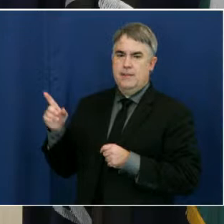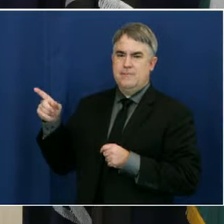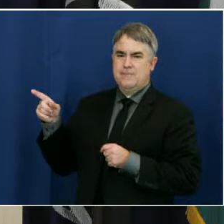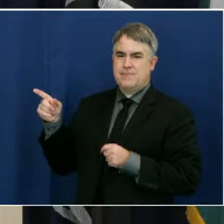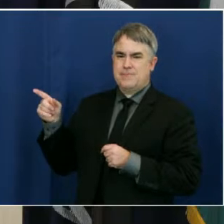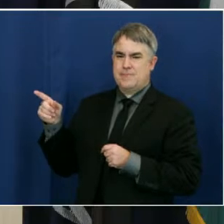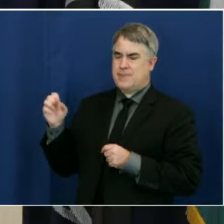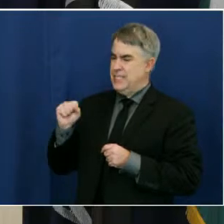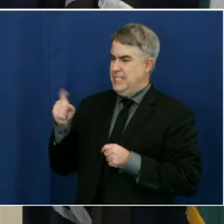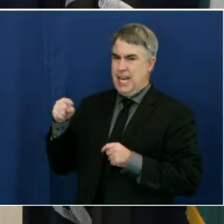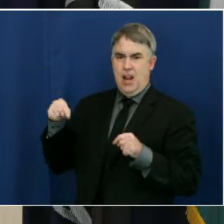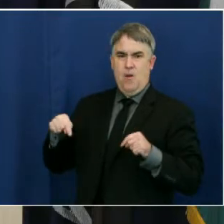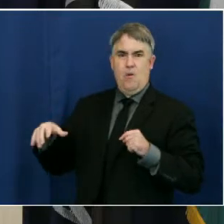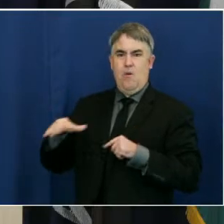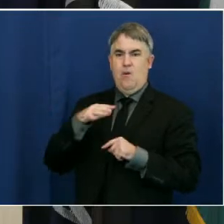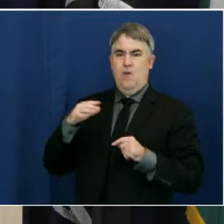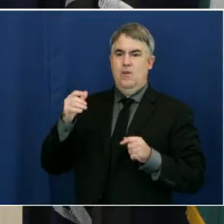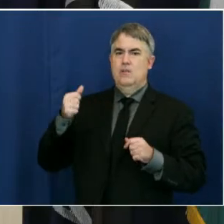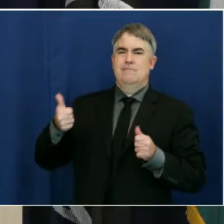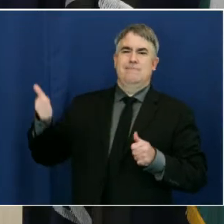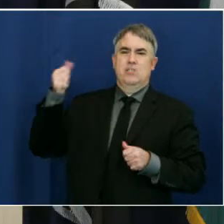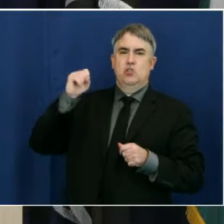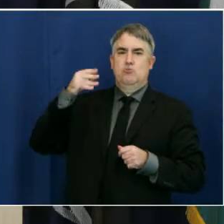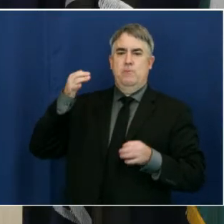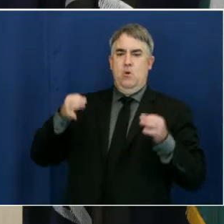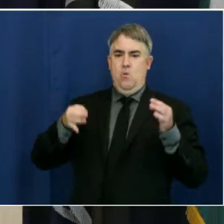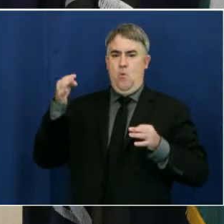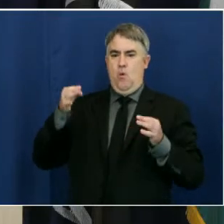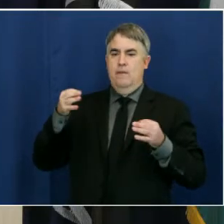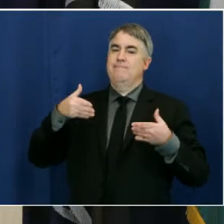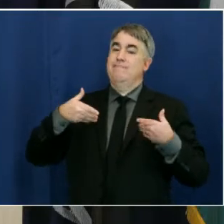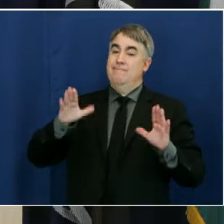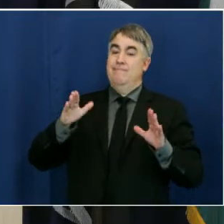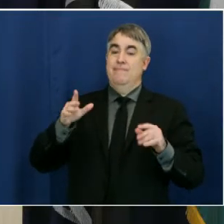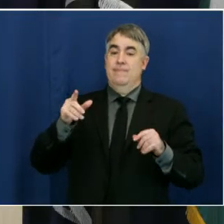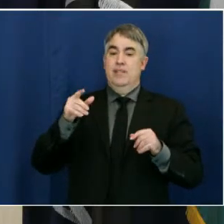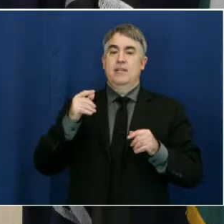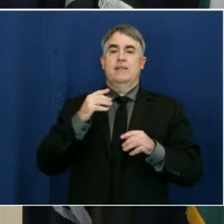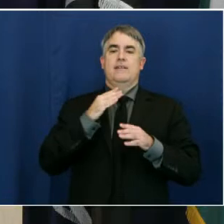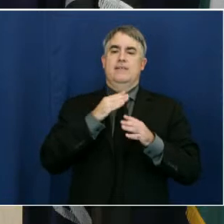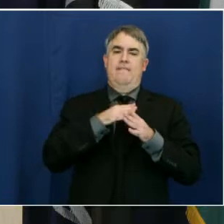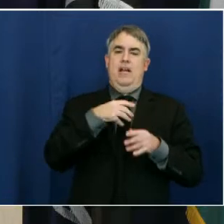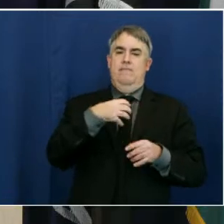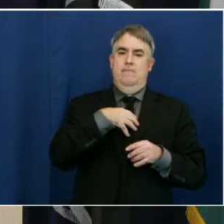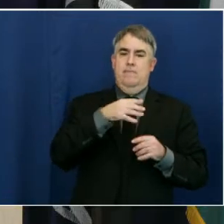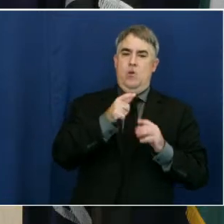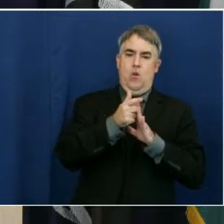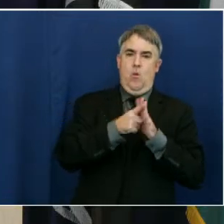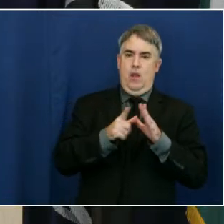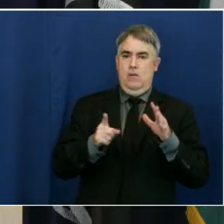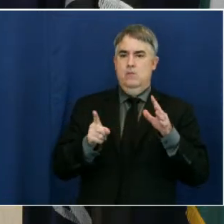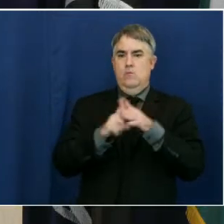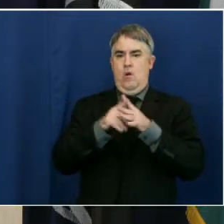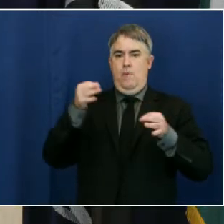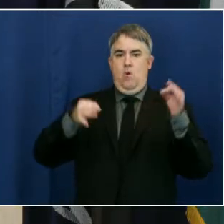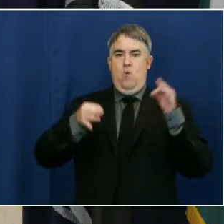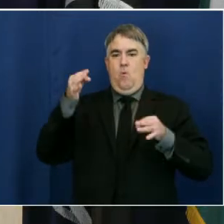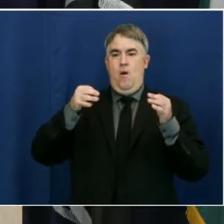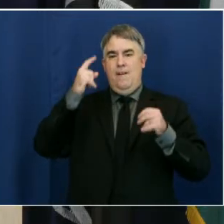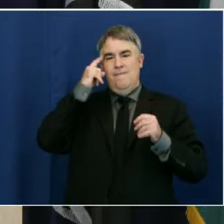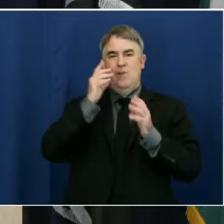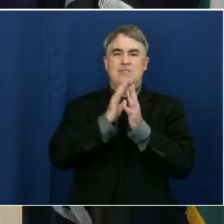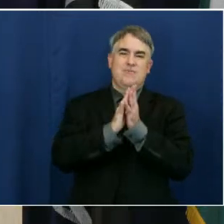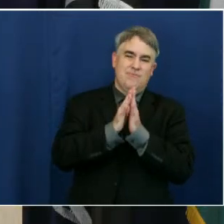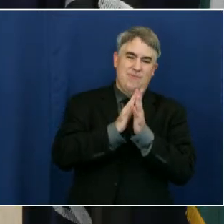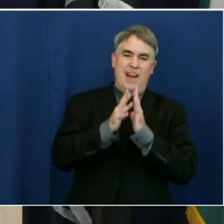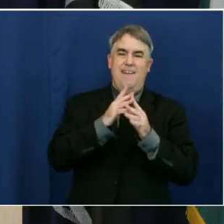San Diego Superior Court earlier this week began allowing defendants and their attorneys to appear in person for traffic and other infraction cases if they choose to do